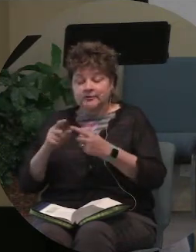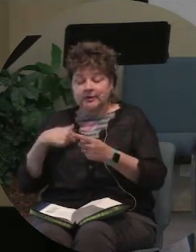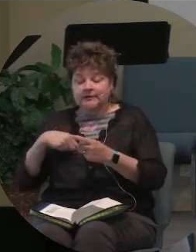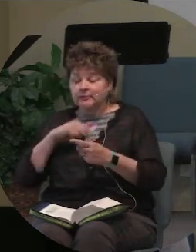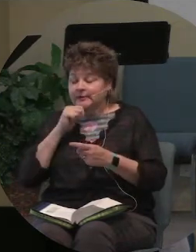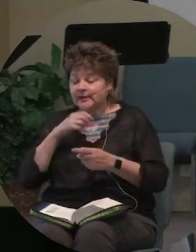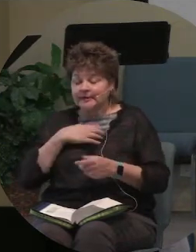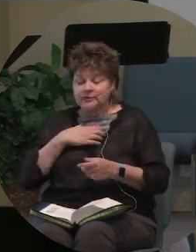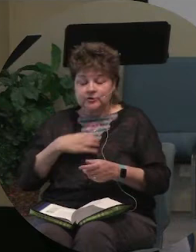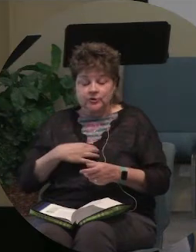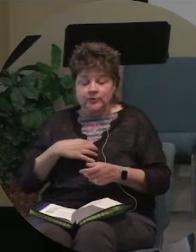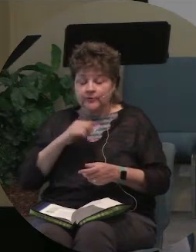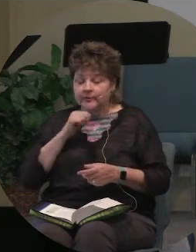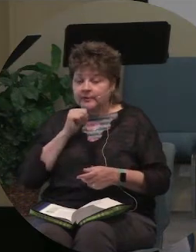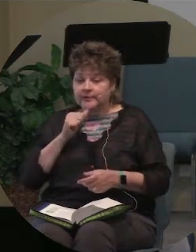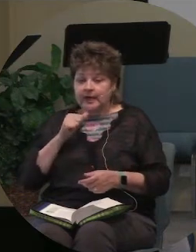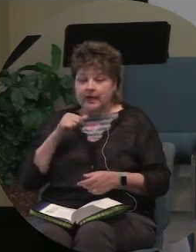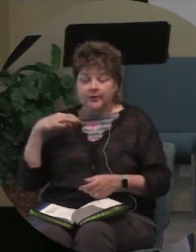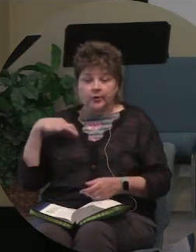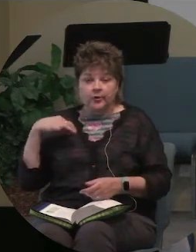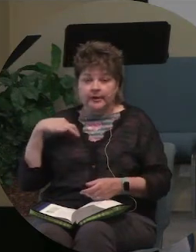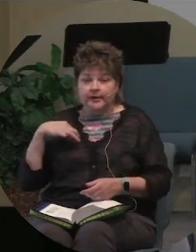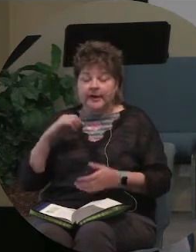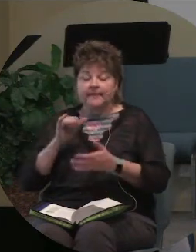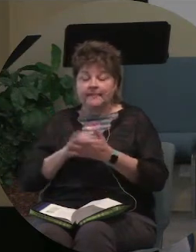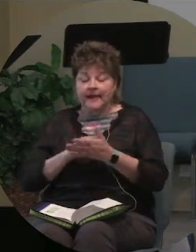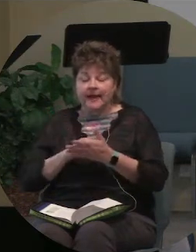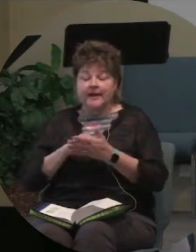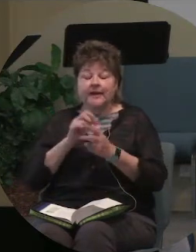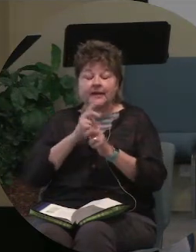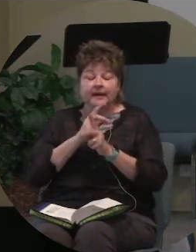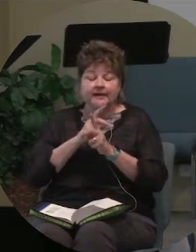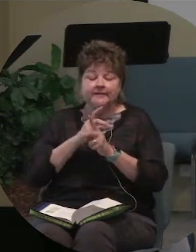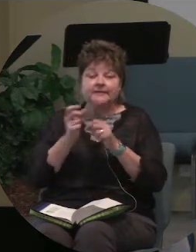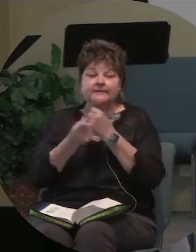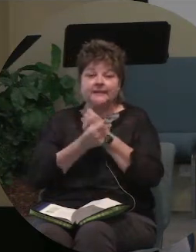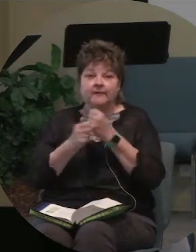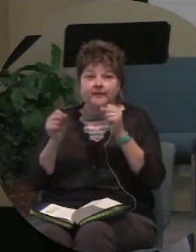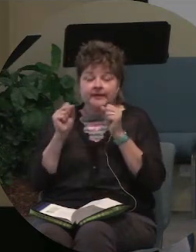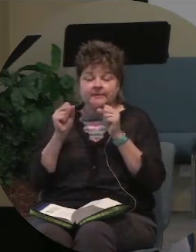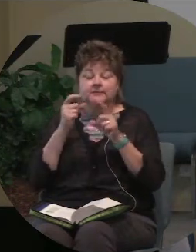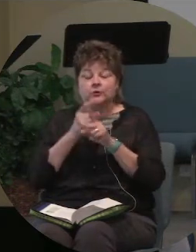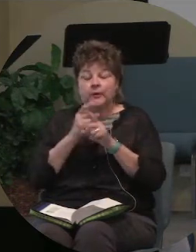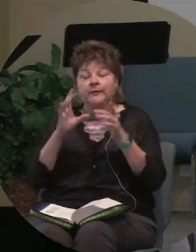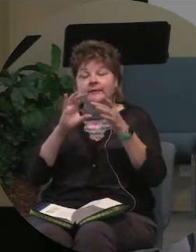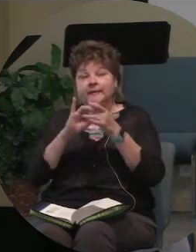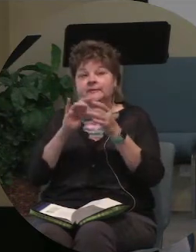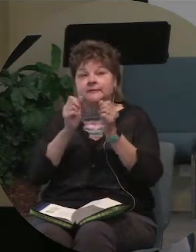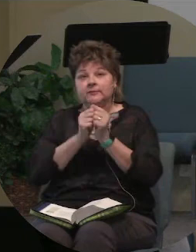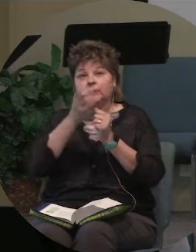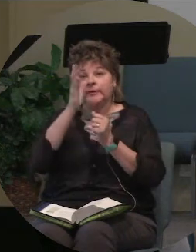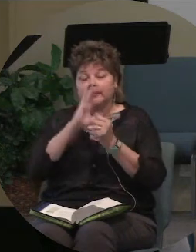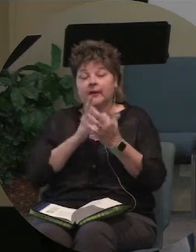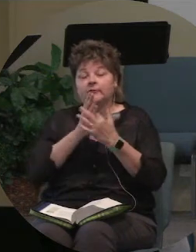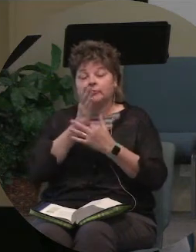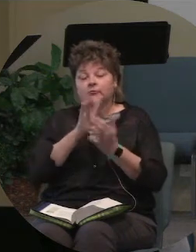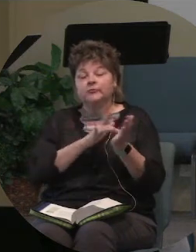And that kindness is salvation. That's the right relationship with God through